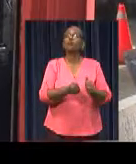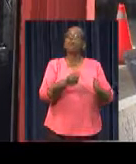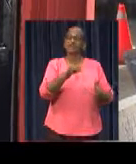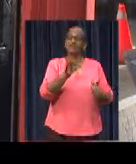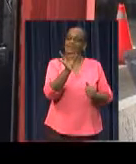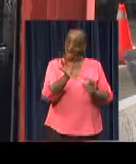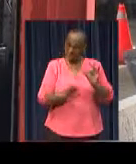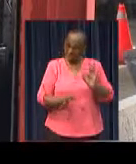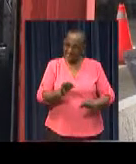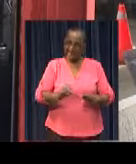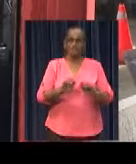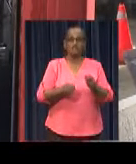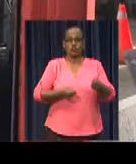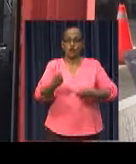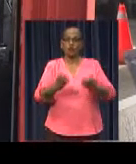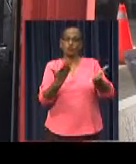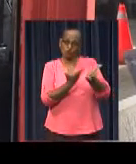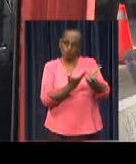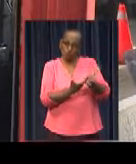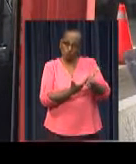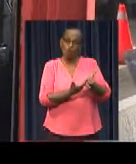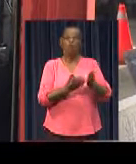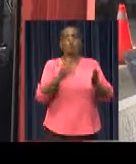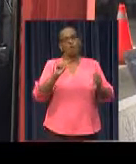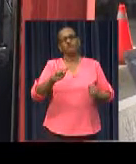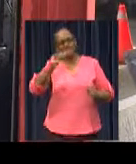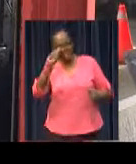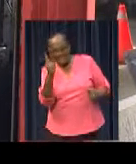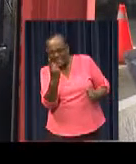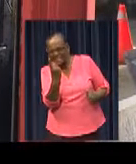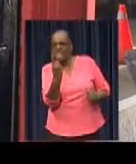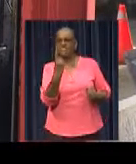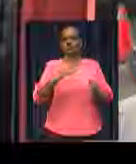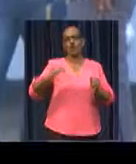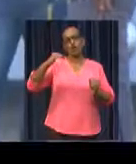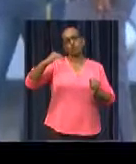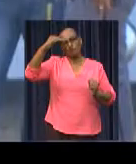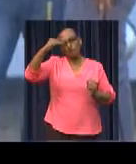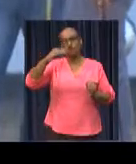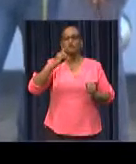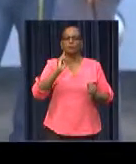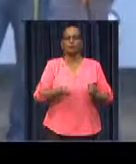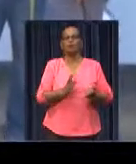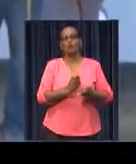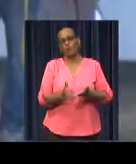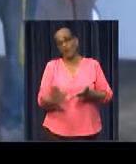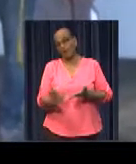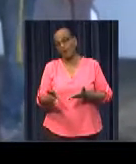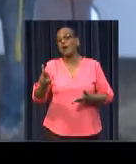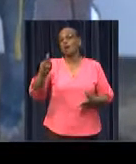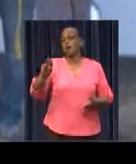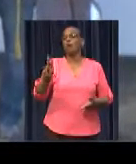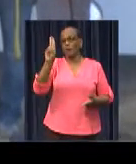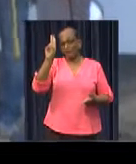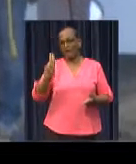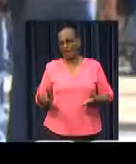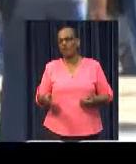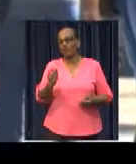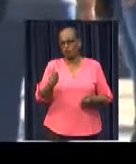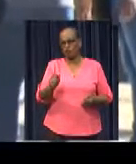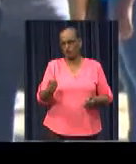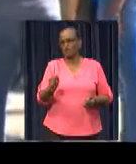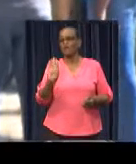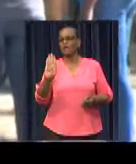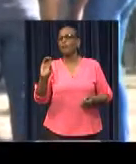The union demanded that the sports test and being in possession of a driver's license should be